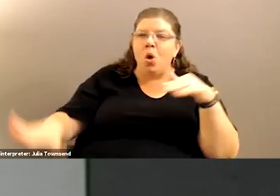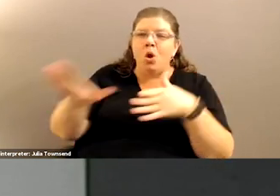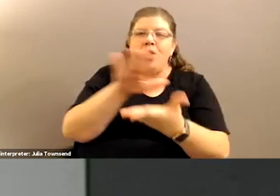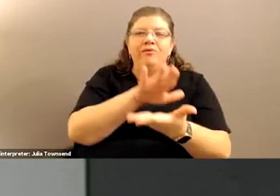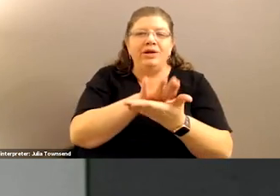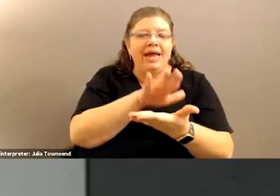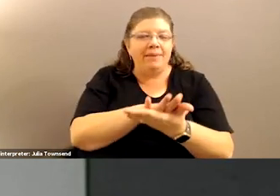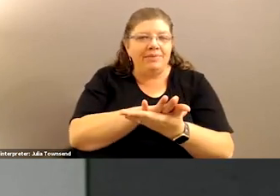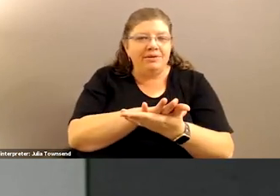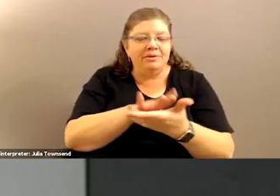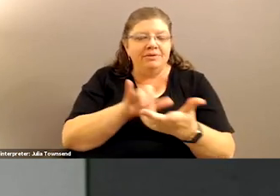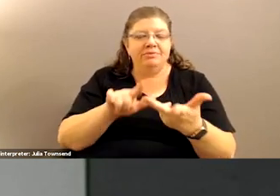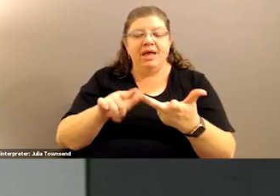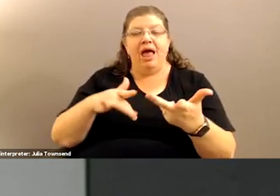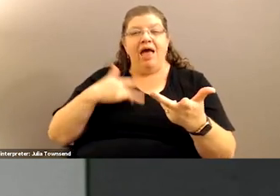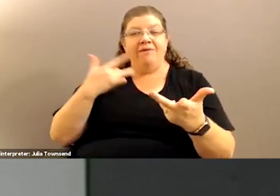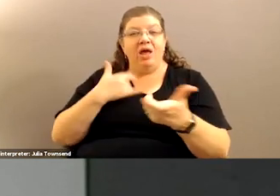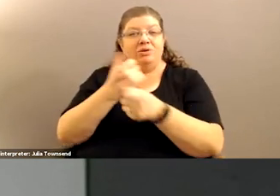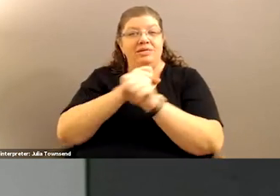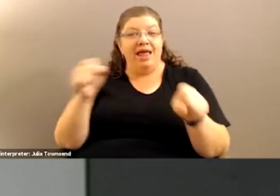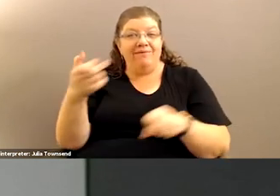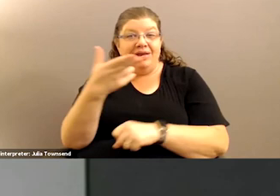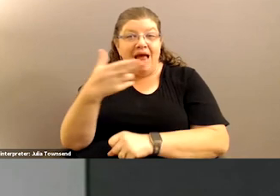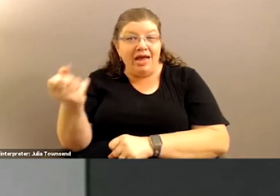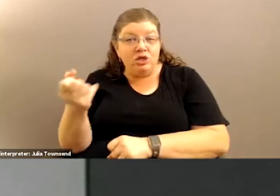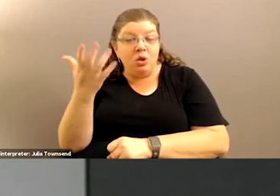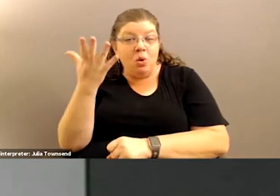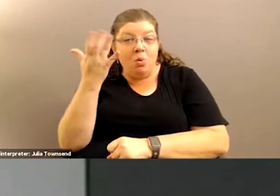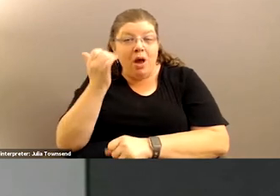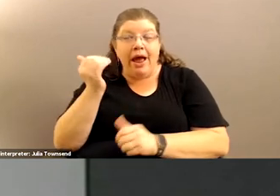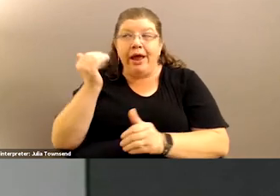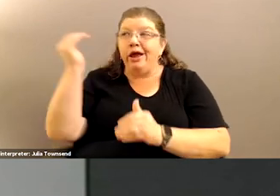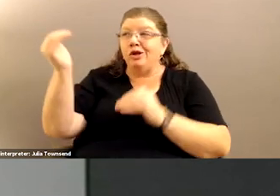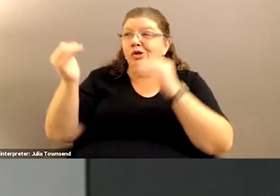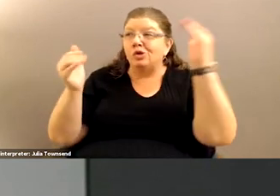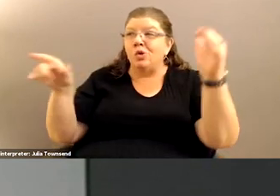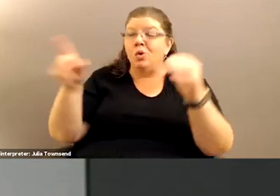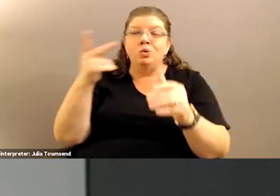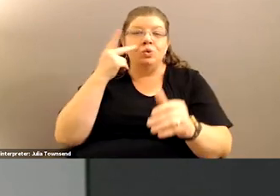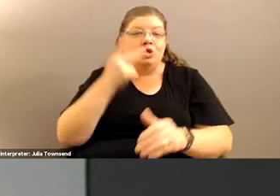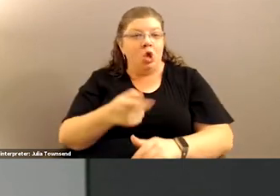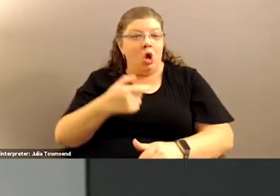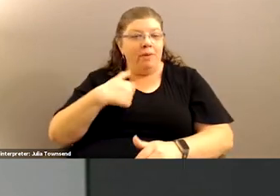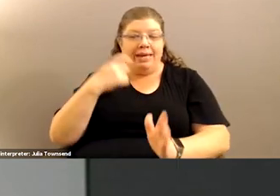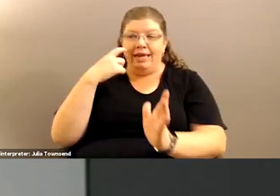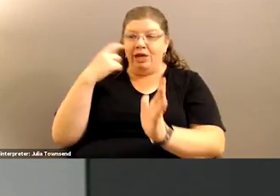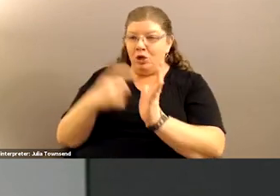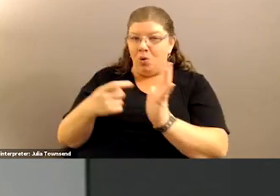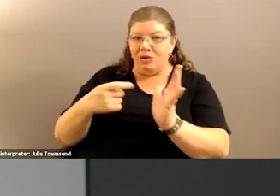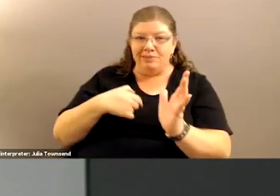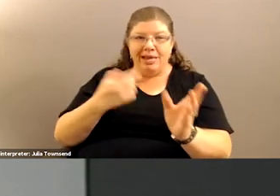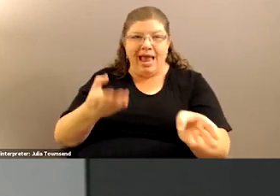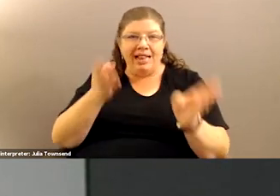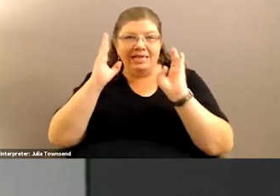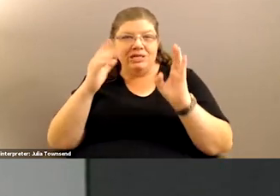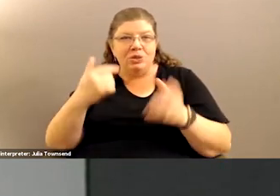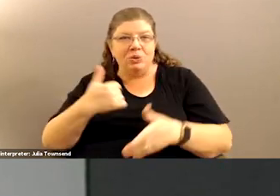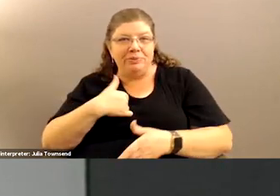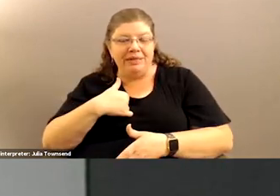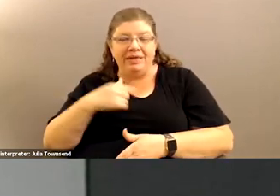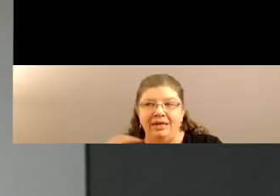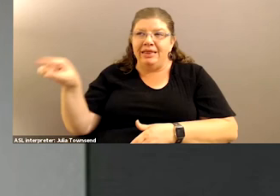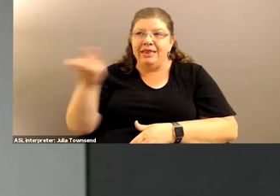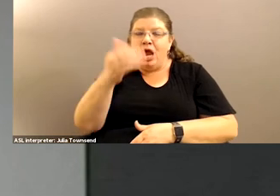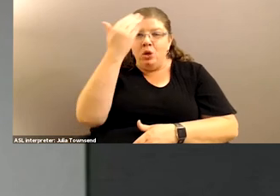felt safe in high school safe in high school because of adults who saw me noticed me and listened to me who knew my